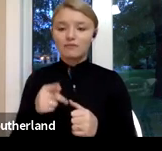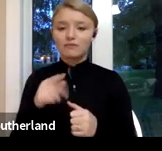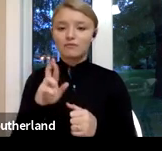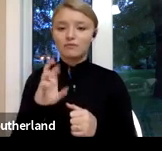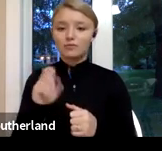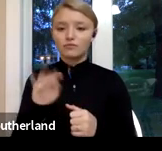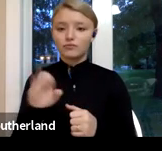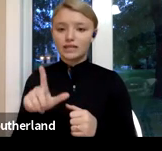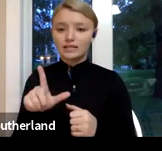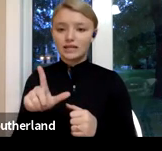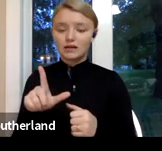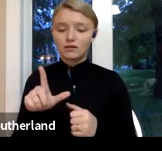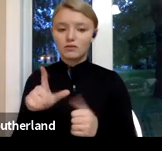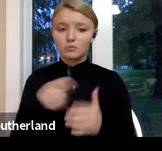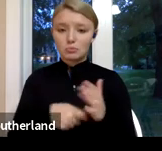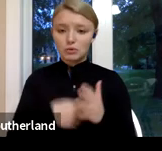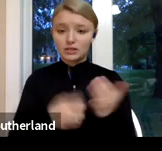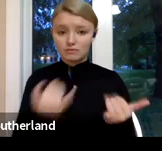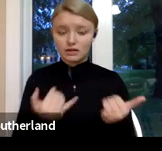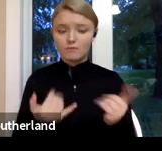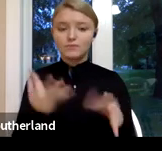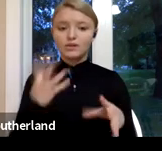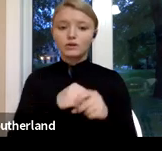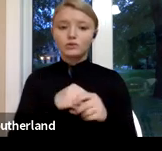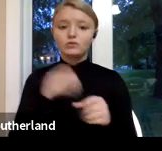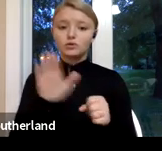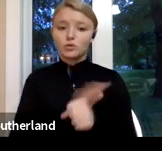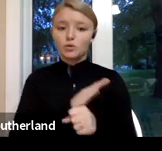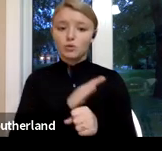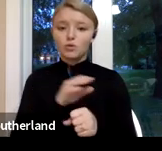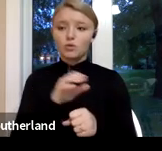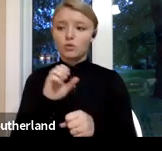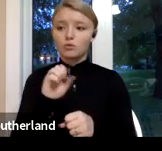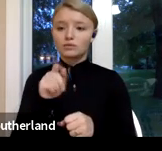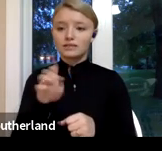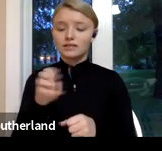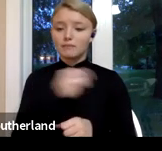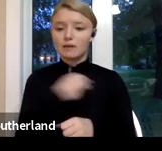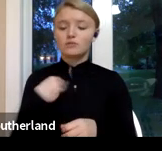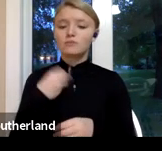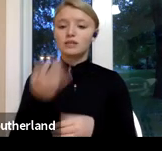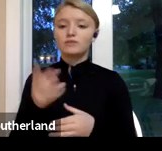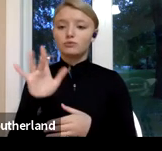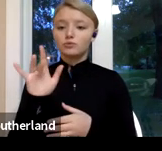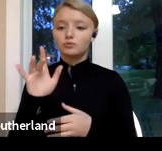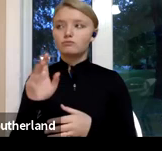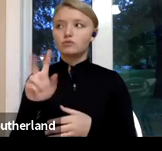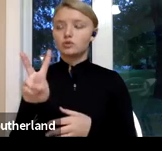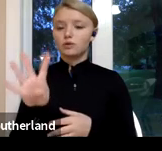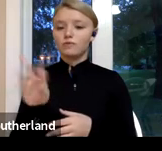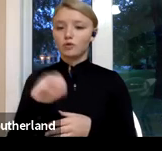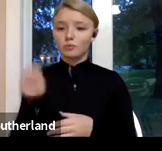items. So it includes the wholesale membership, which gives you the 24% discount for life.